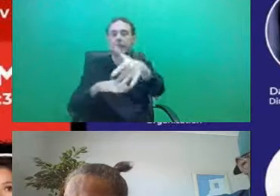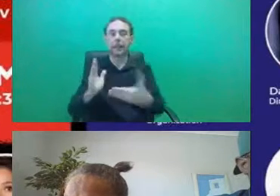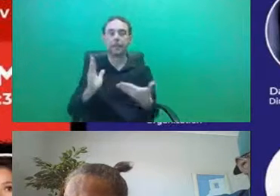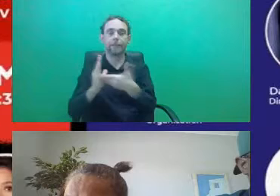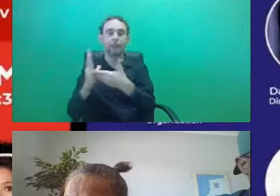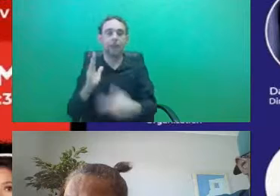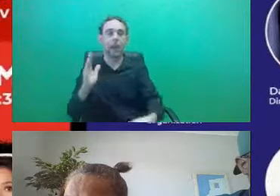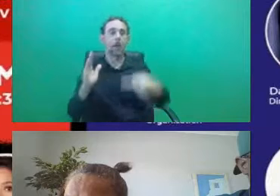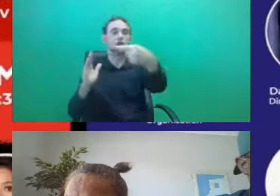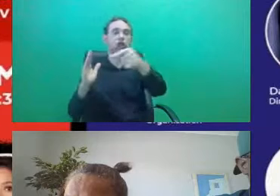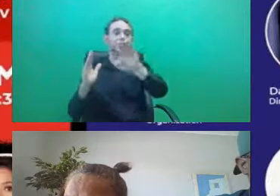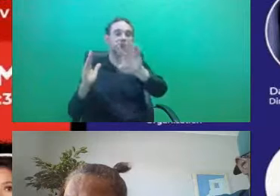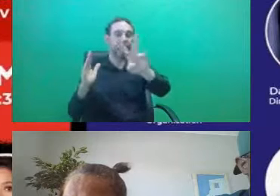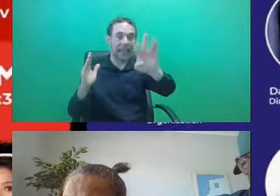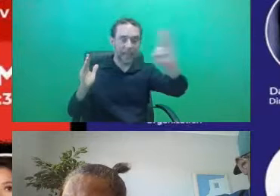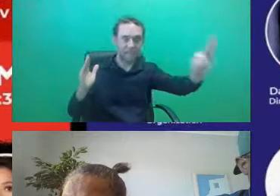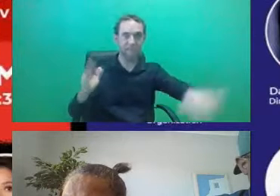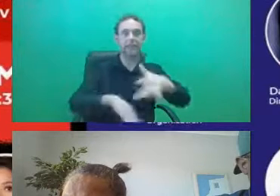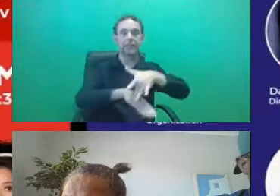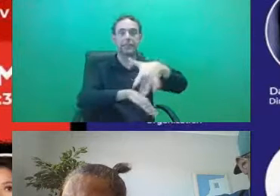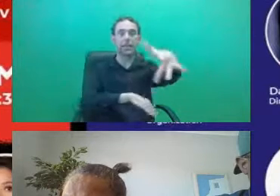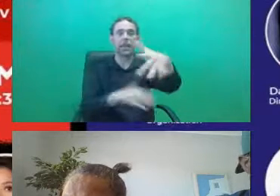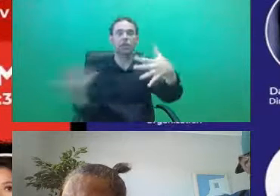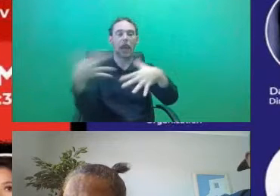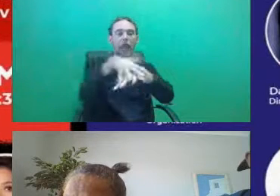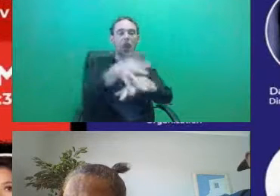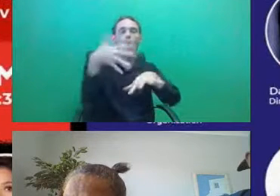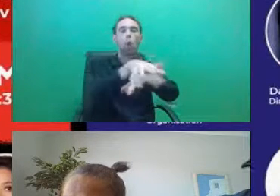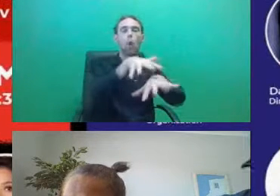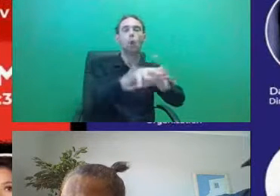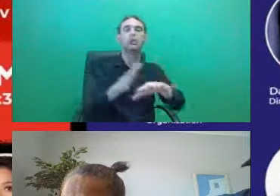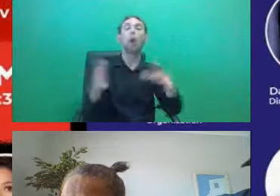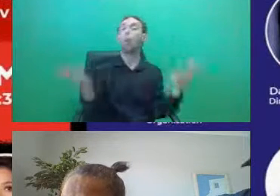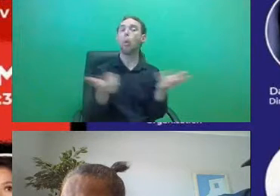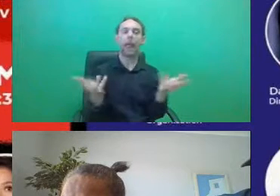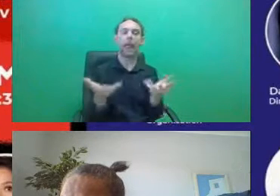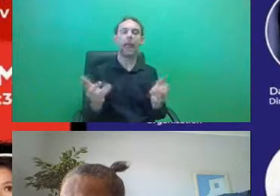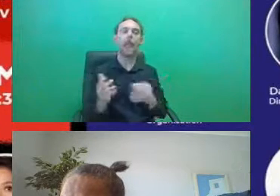GBVF sensitization should be included in the policy frameworks, where